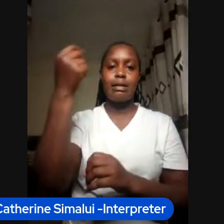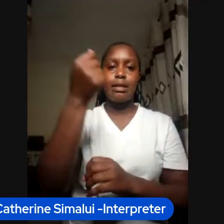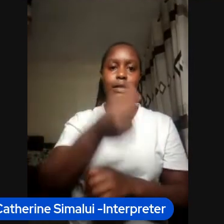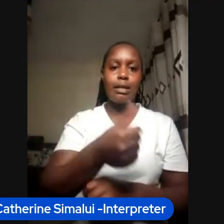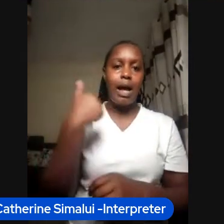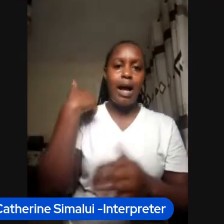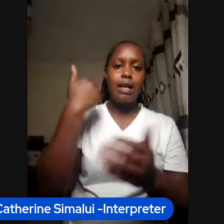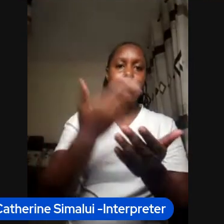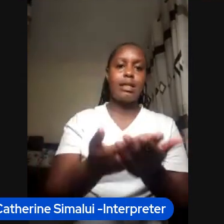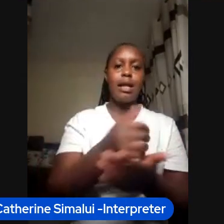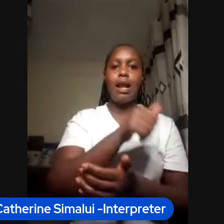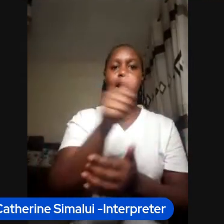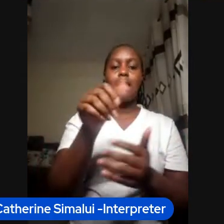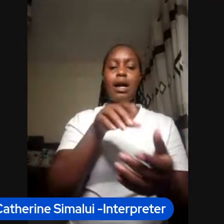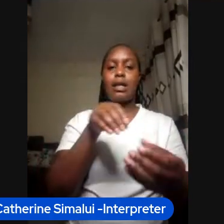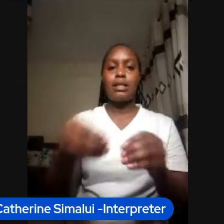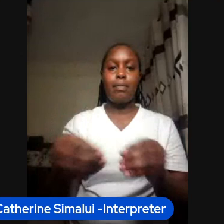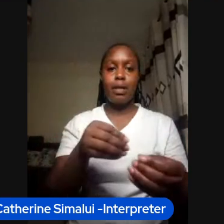awareness day comes. So